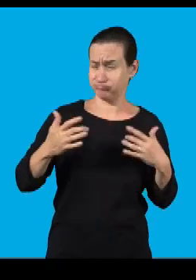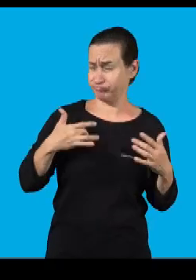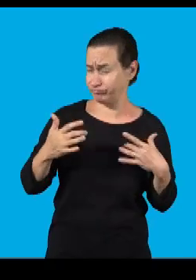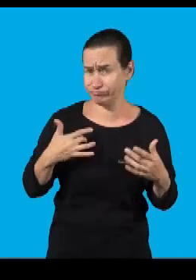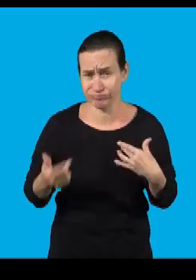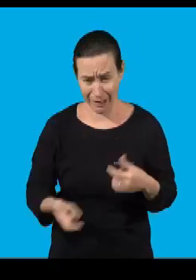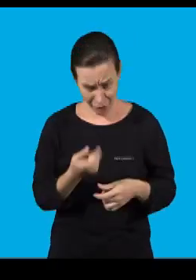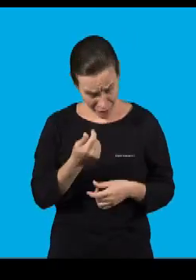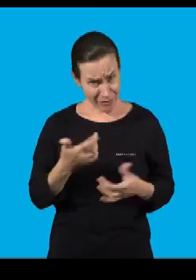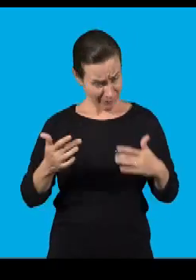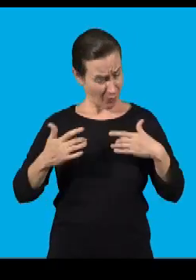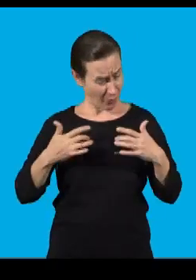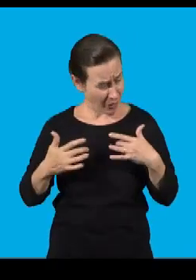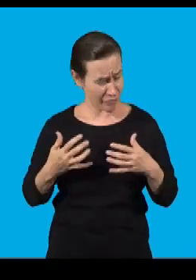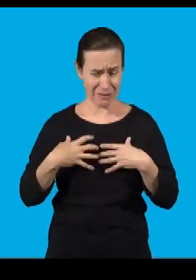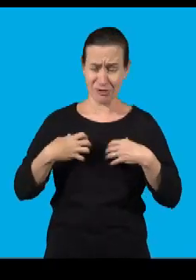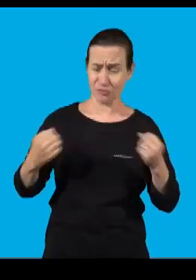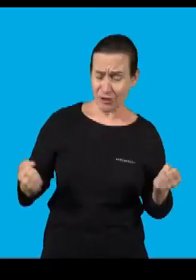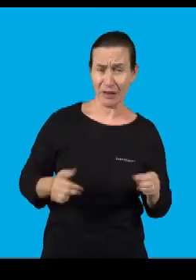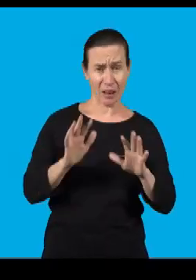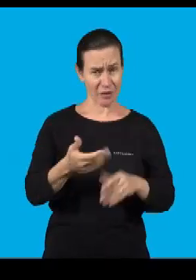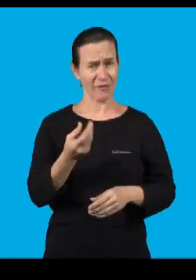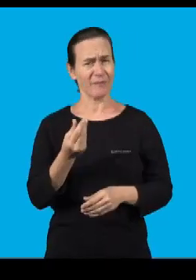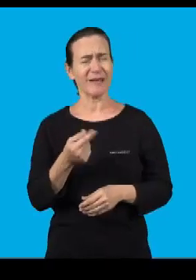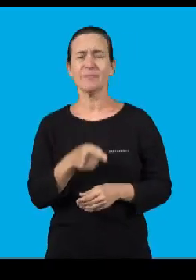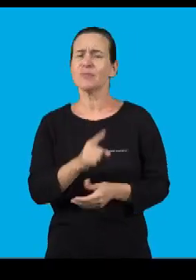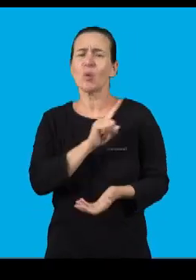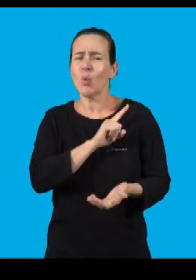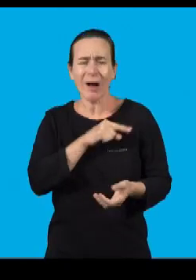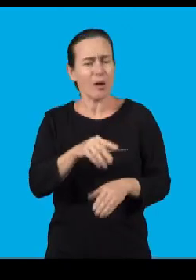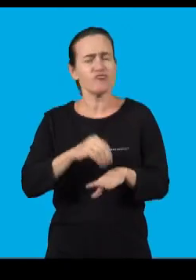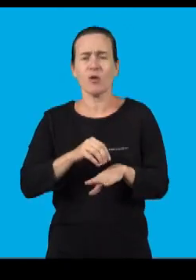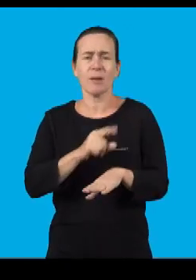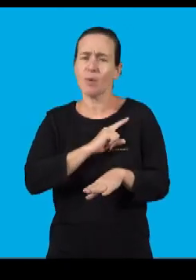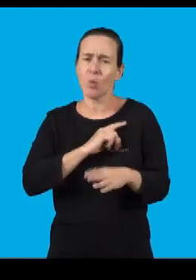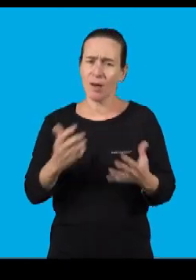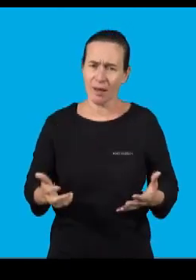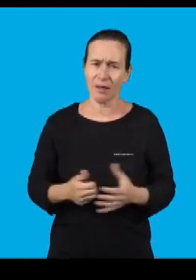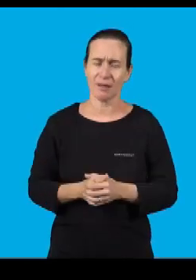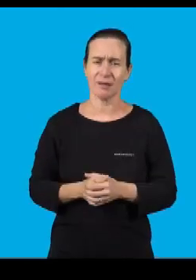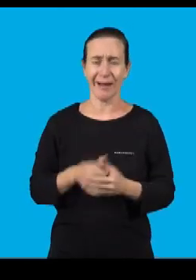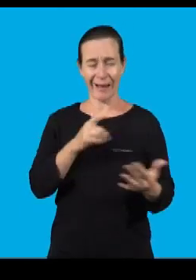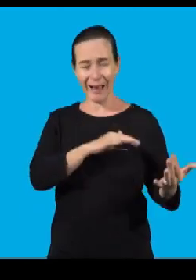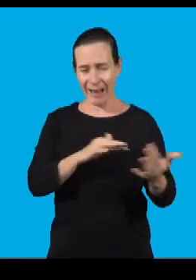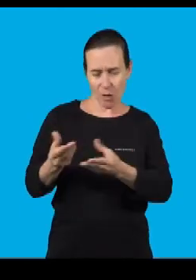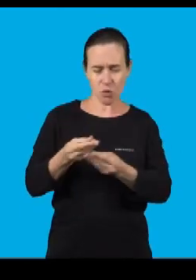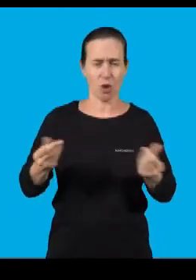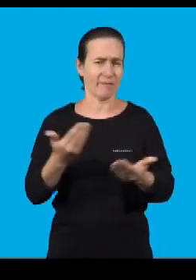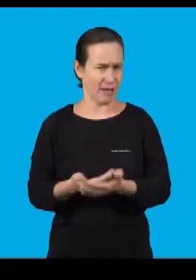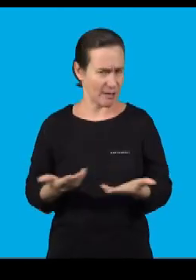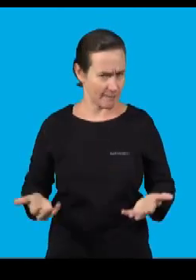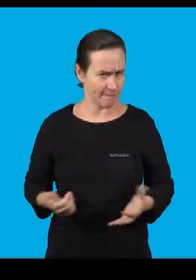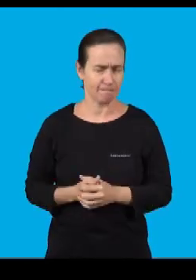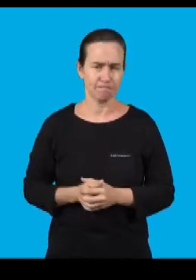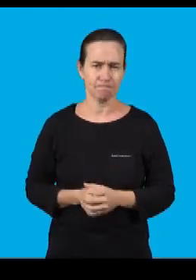anxiety and it's going to cost him a lot of money. So why? Why is this a challenge? And how is it being